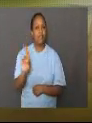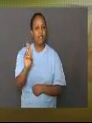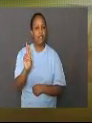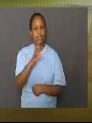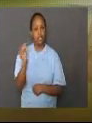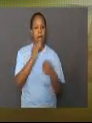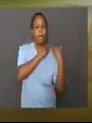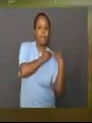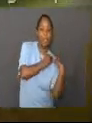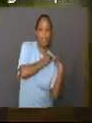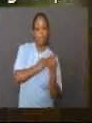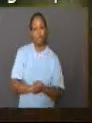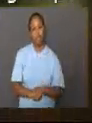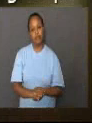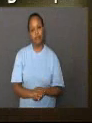and burdens.